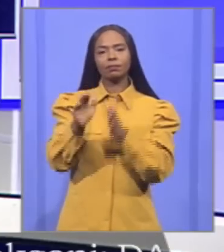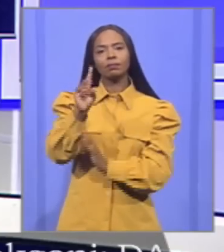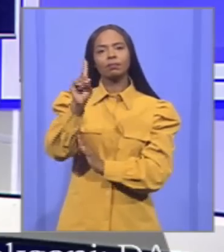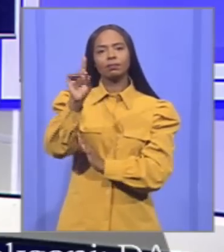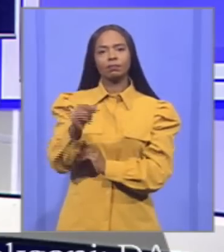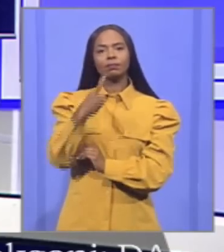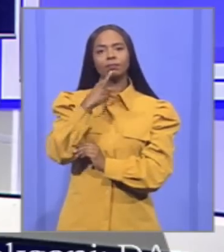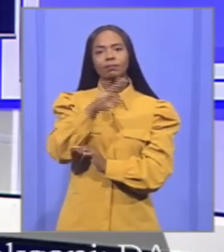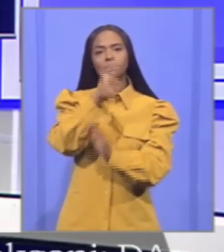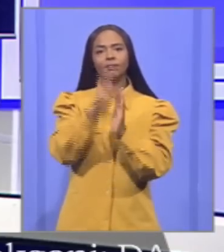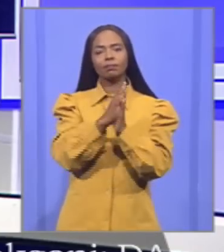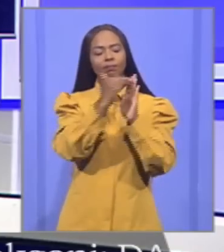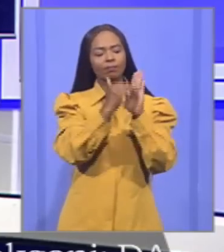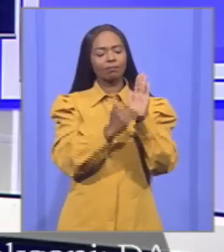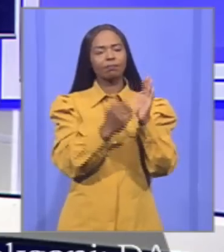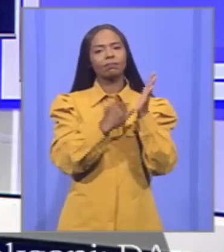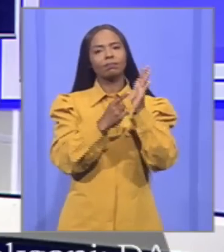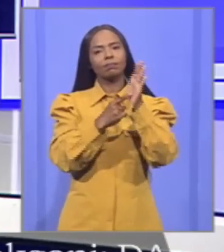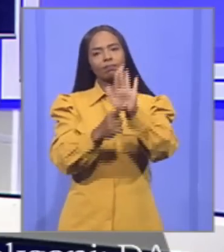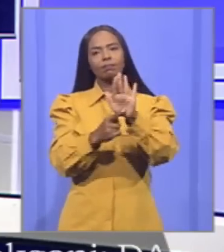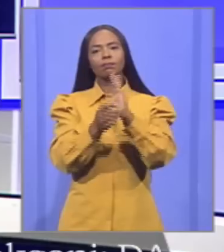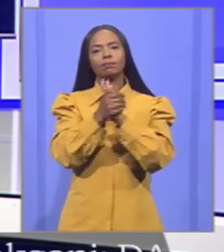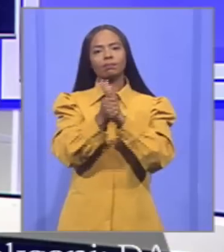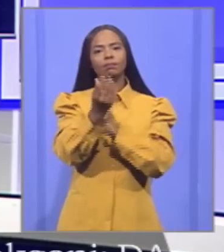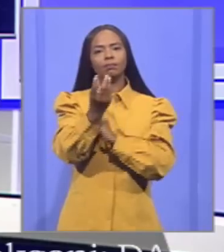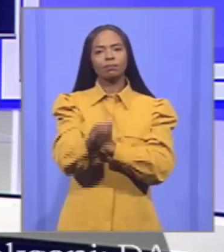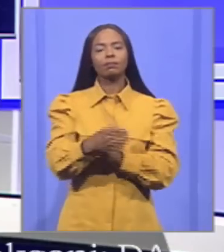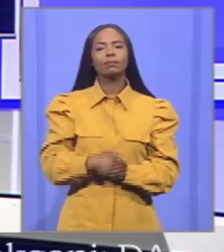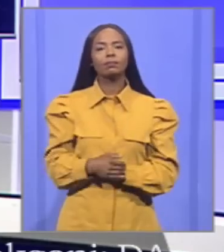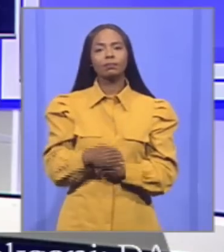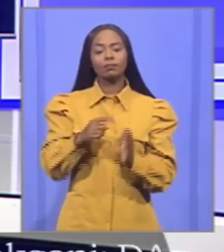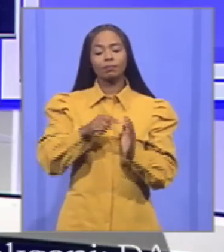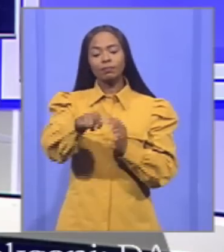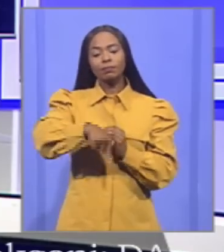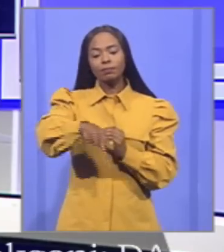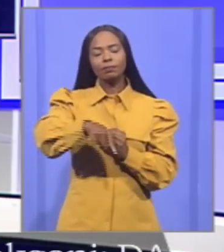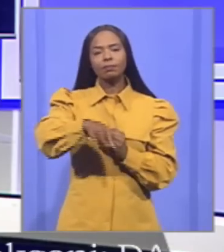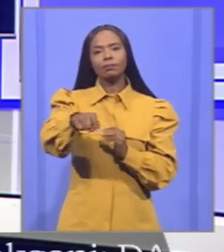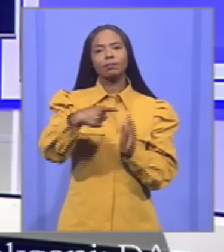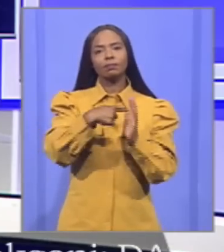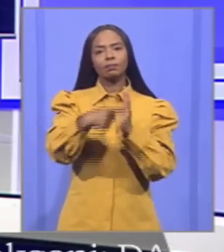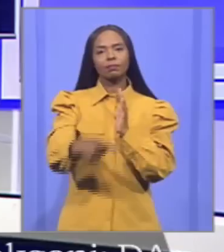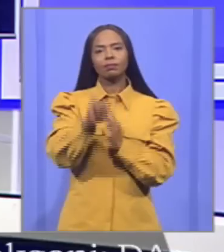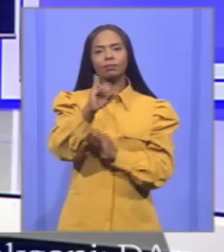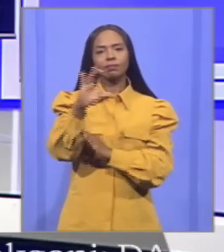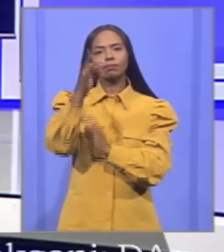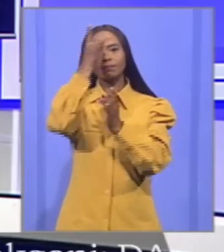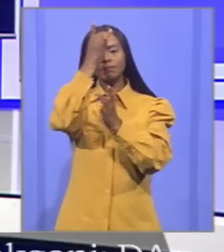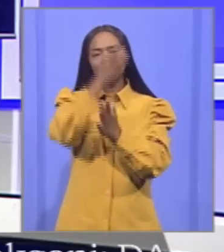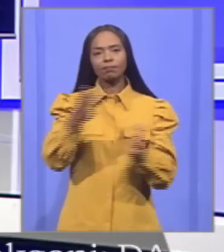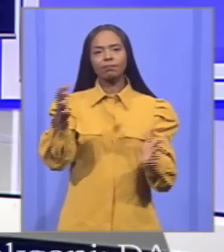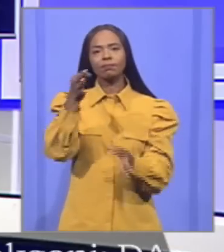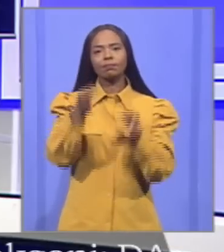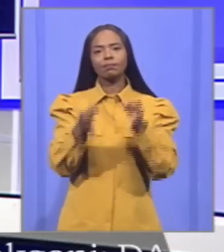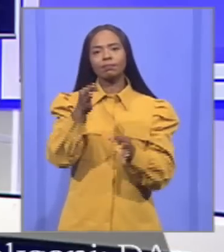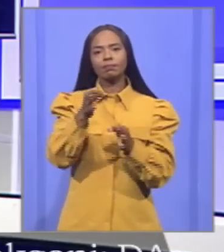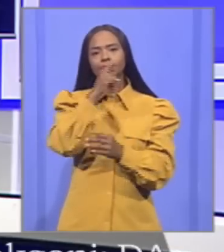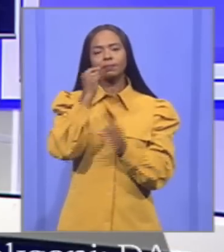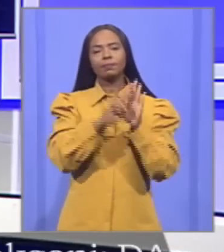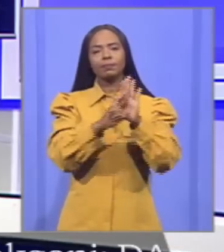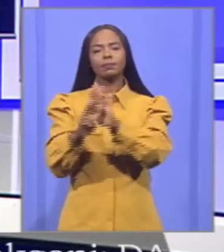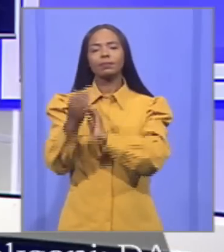mo lenaneng ba itshupile fa bana le bokgoni. Beke e IEC tlile go itsisisi mmuso manane a bontlhopheng a rebotsweng ke makoko